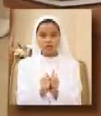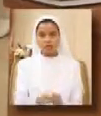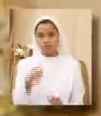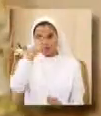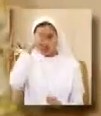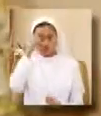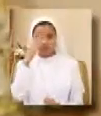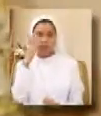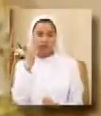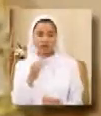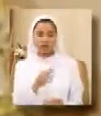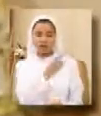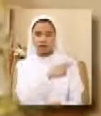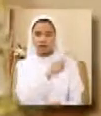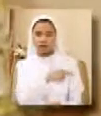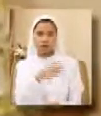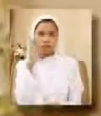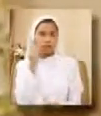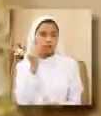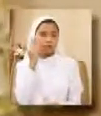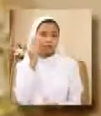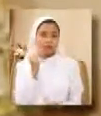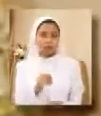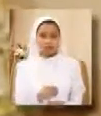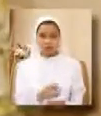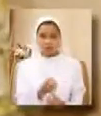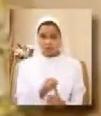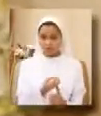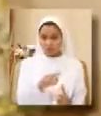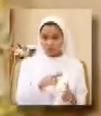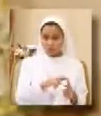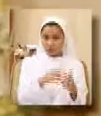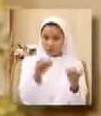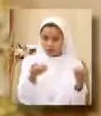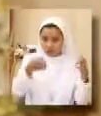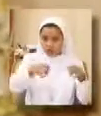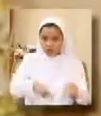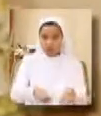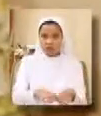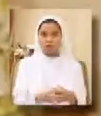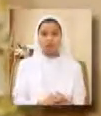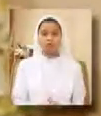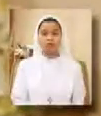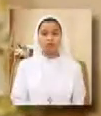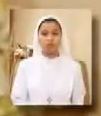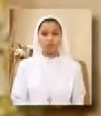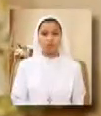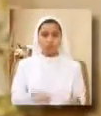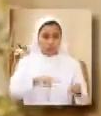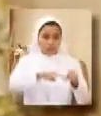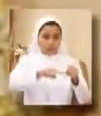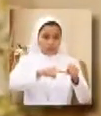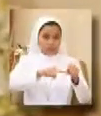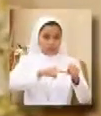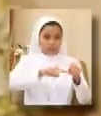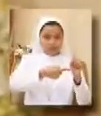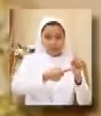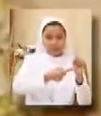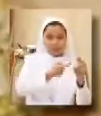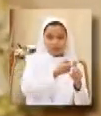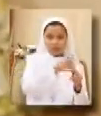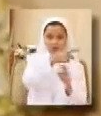Kaya, actually, mag-i-start kami sa Prague. Yung grupo namin, 25 kami. Why